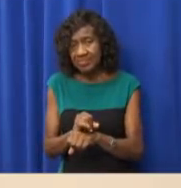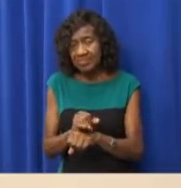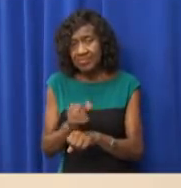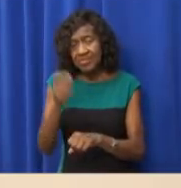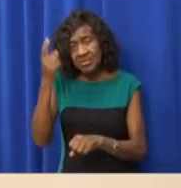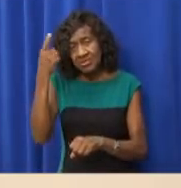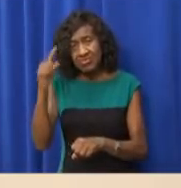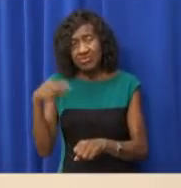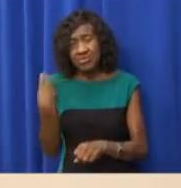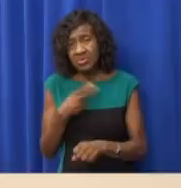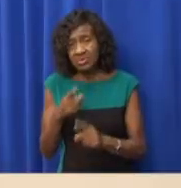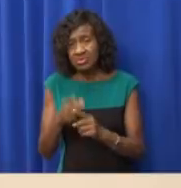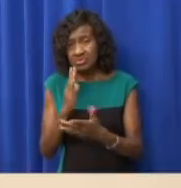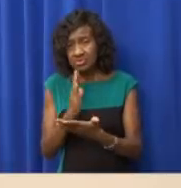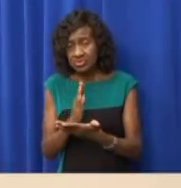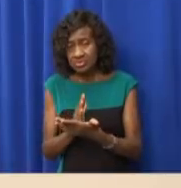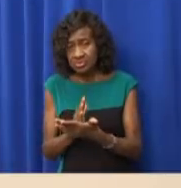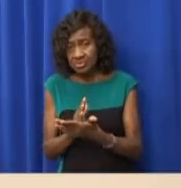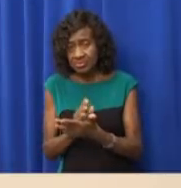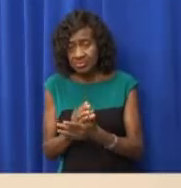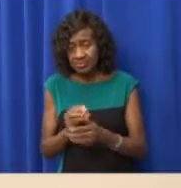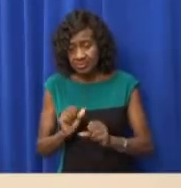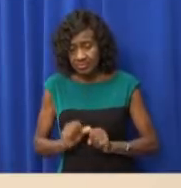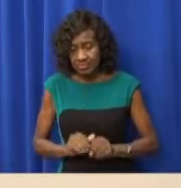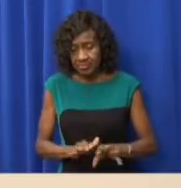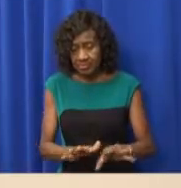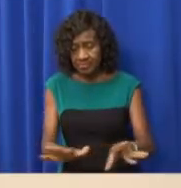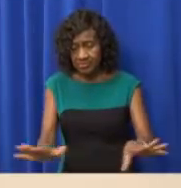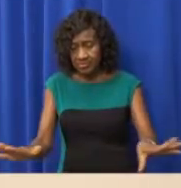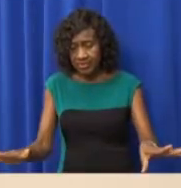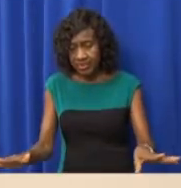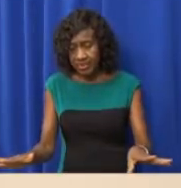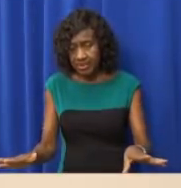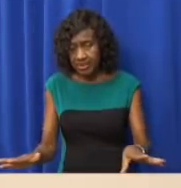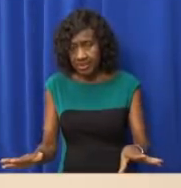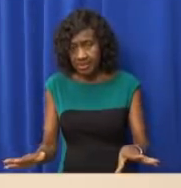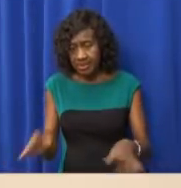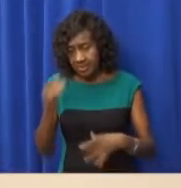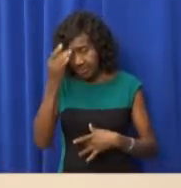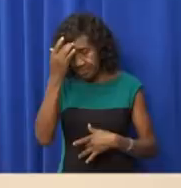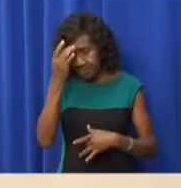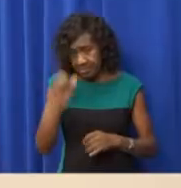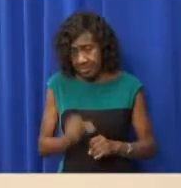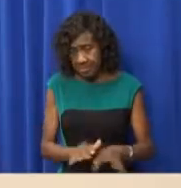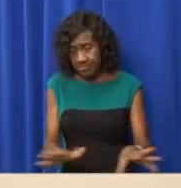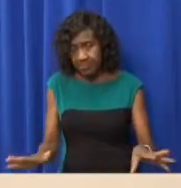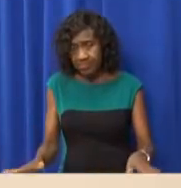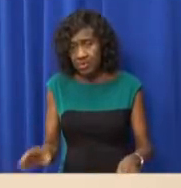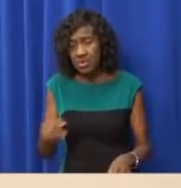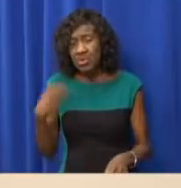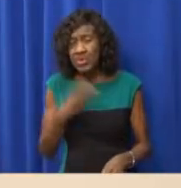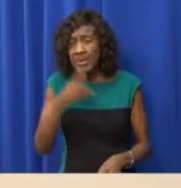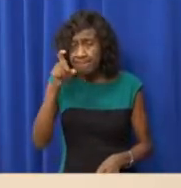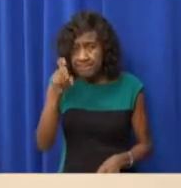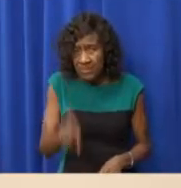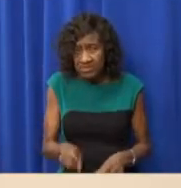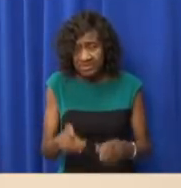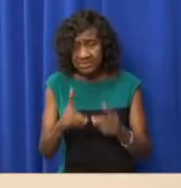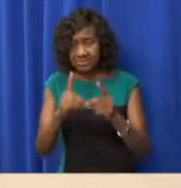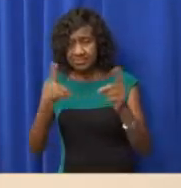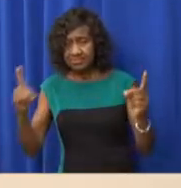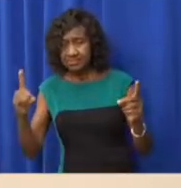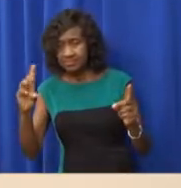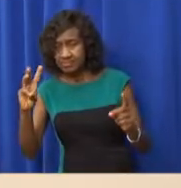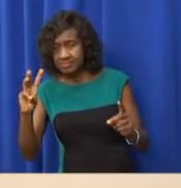to be spread is to continue to be vigilant about social distancing and the wearing